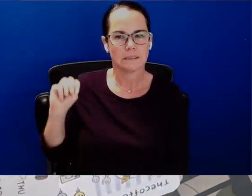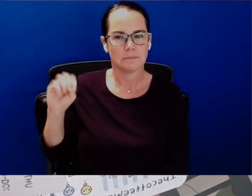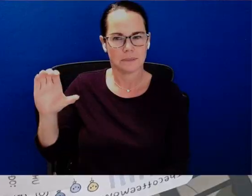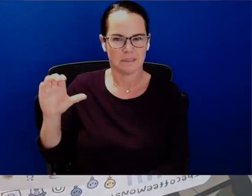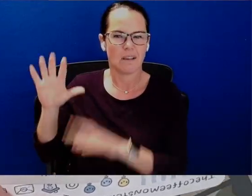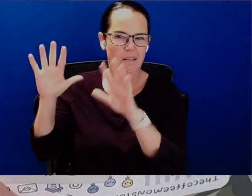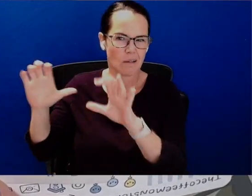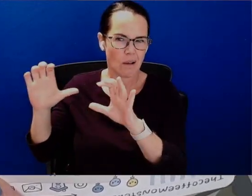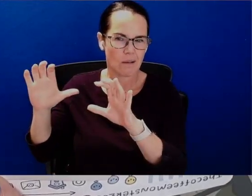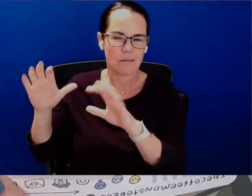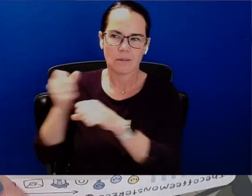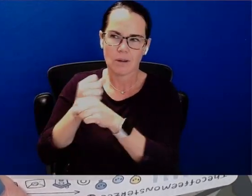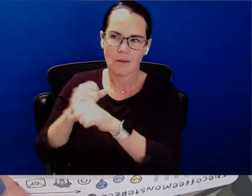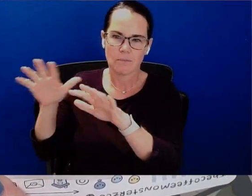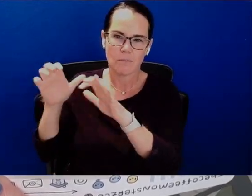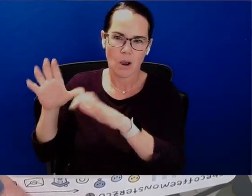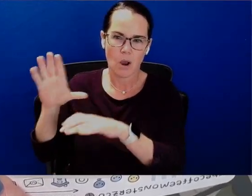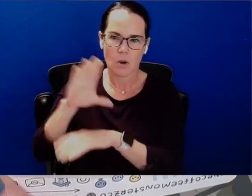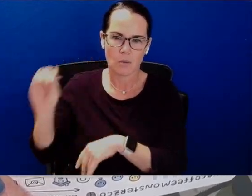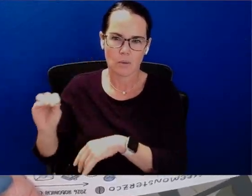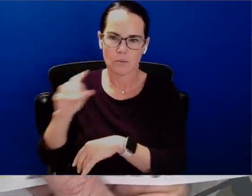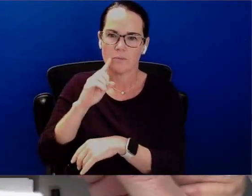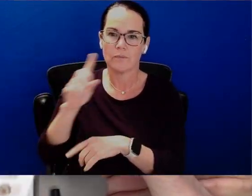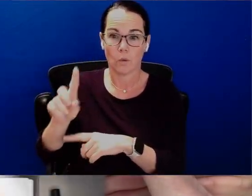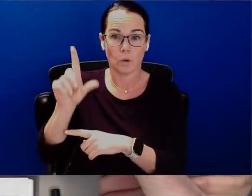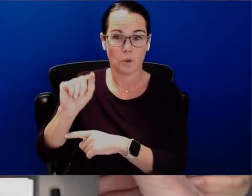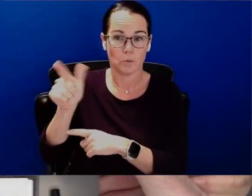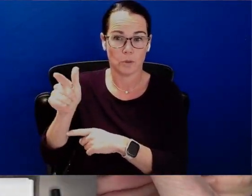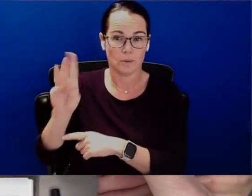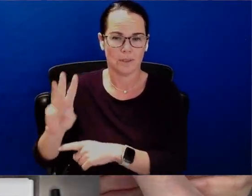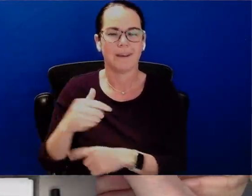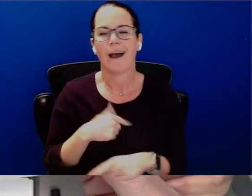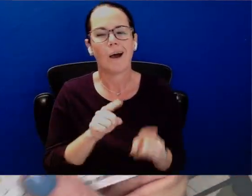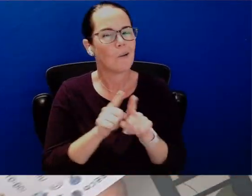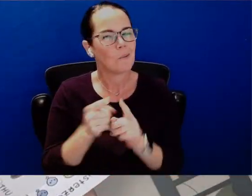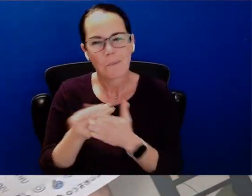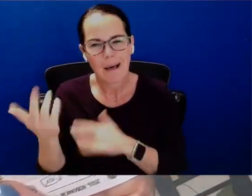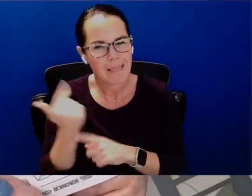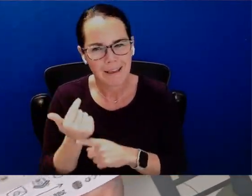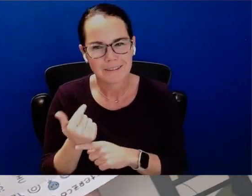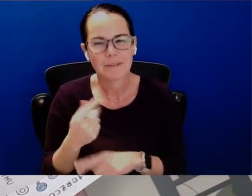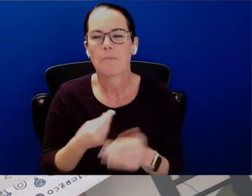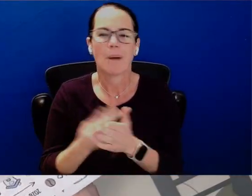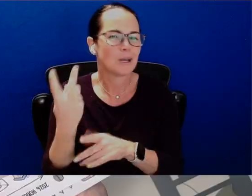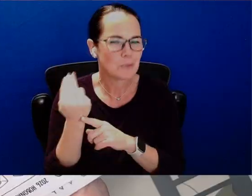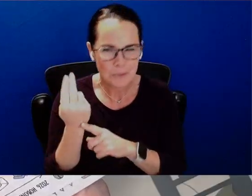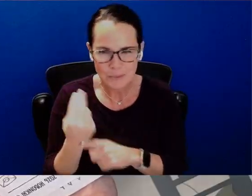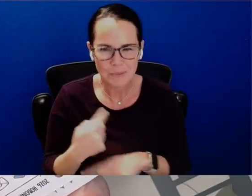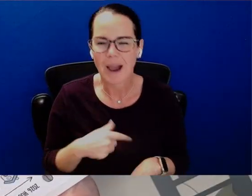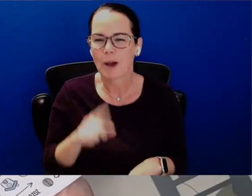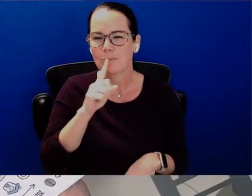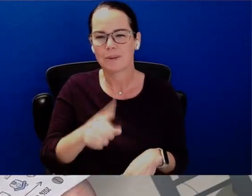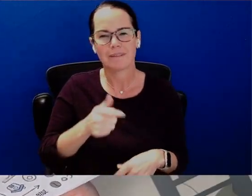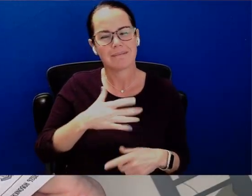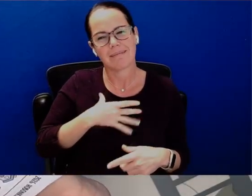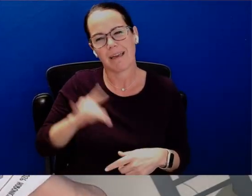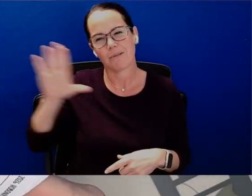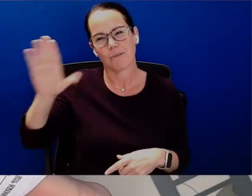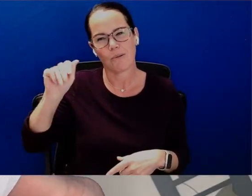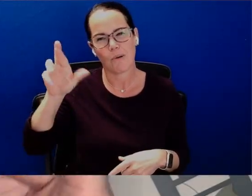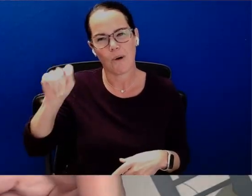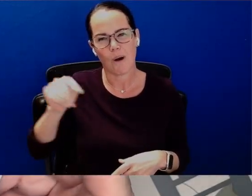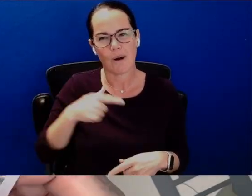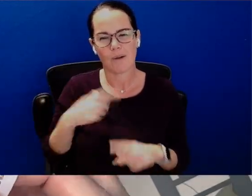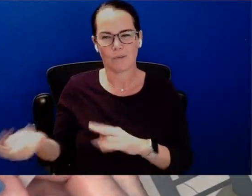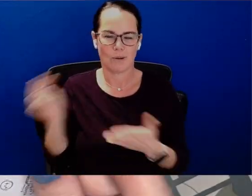for the year of 2026. I also got them last year and the year before. I really like the art. It just makes me